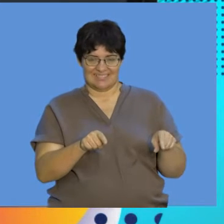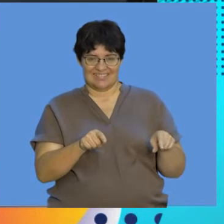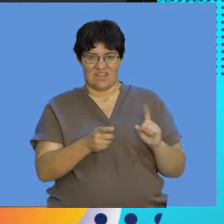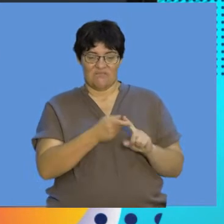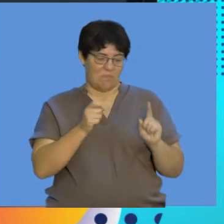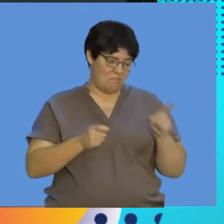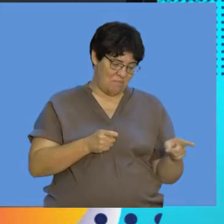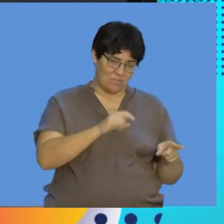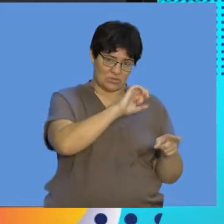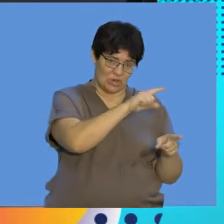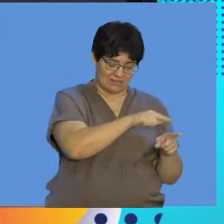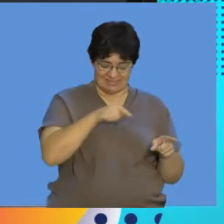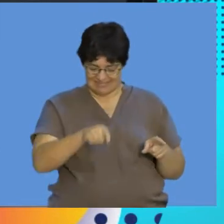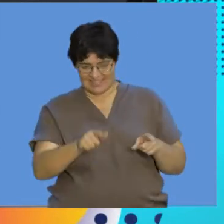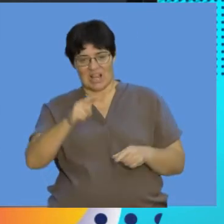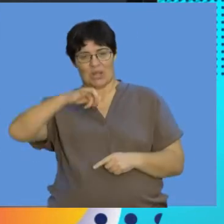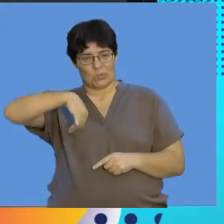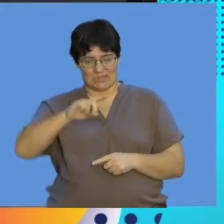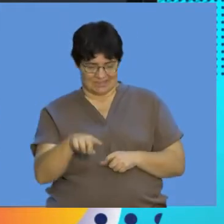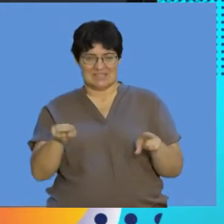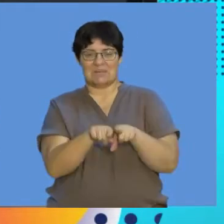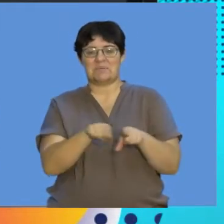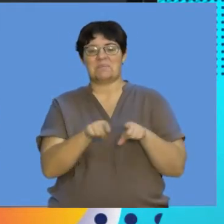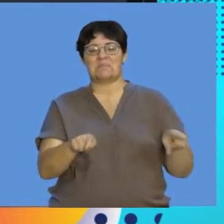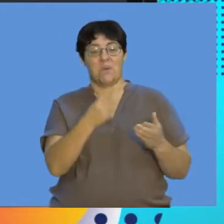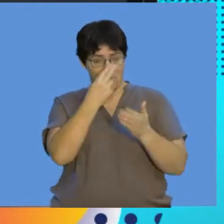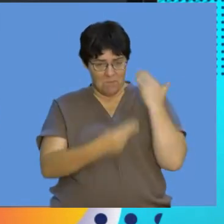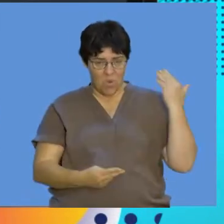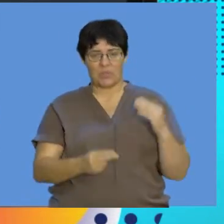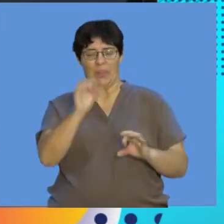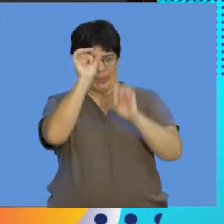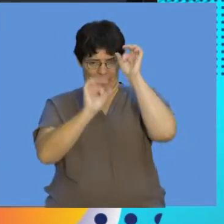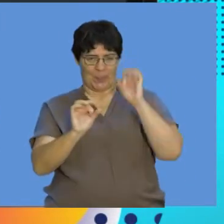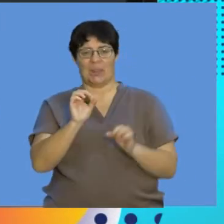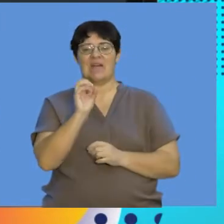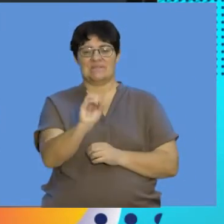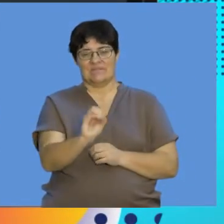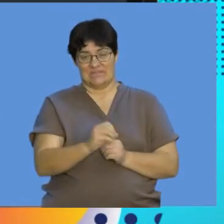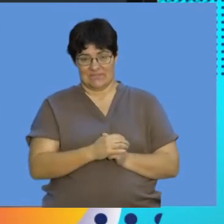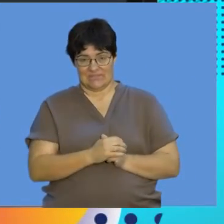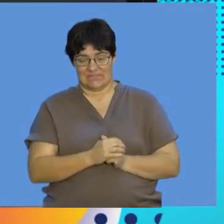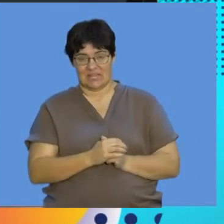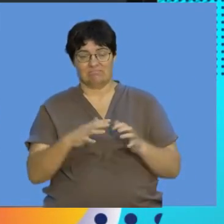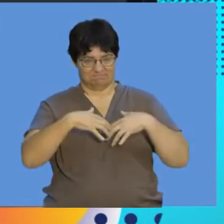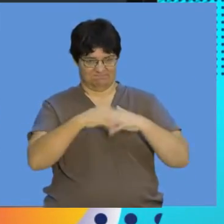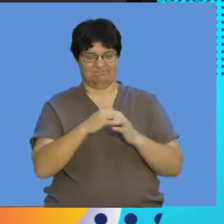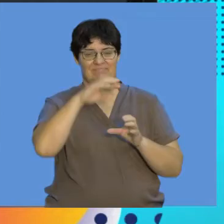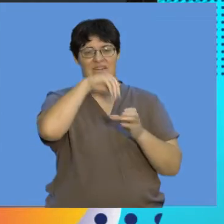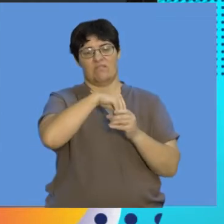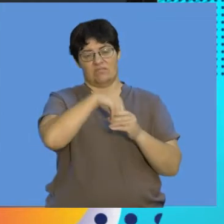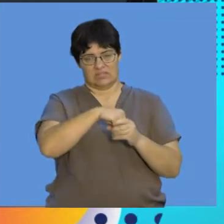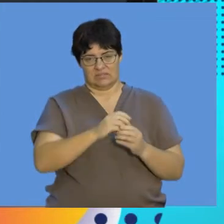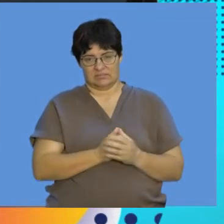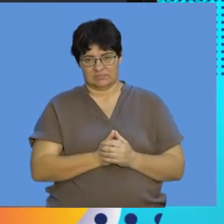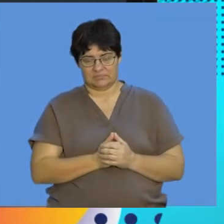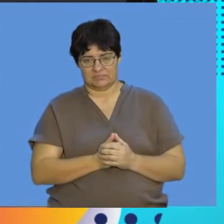a solid to a liquid, in the sense that in both forms of matter, the composition is such that these